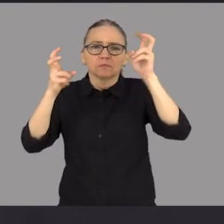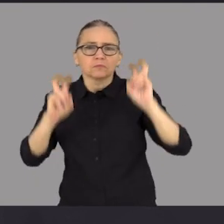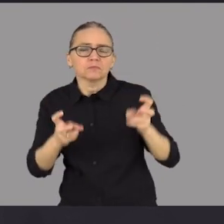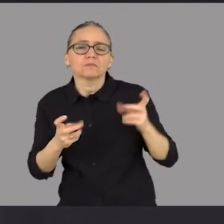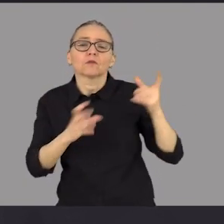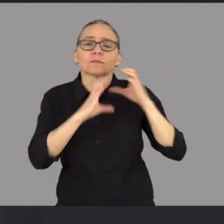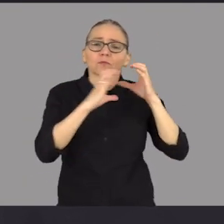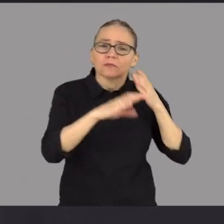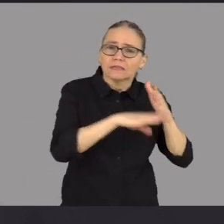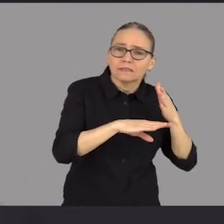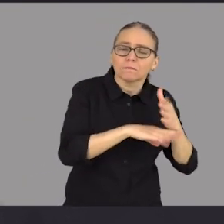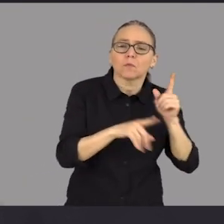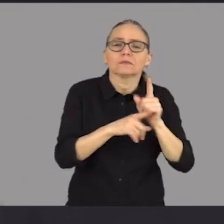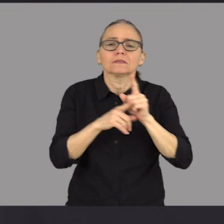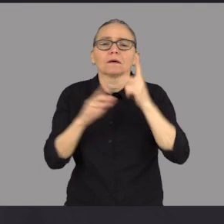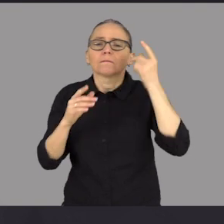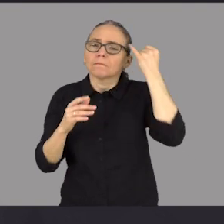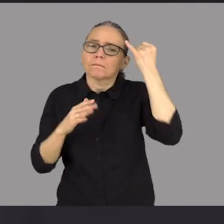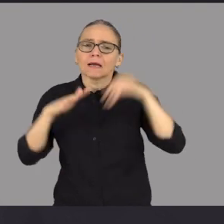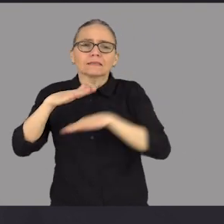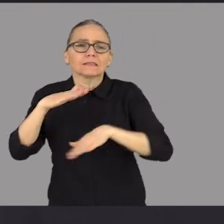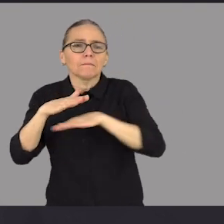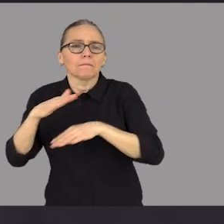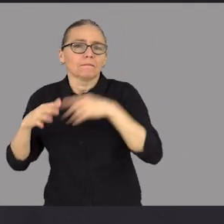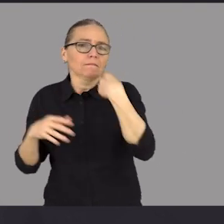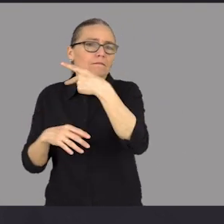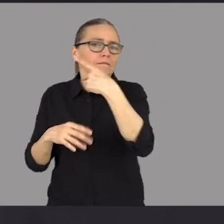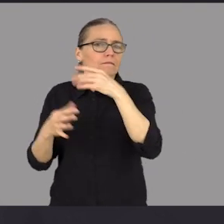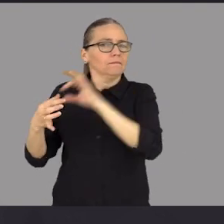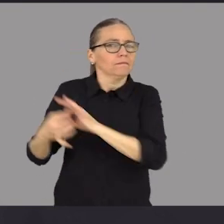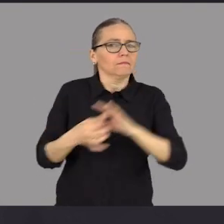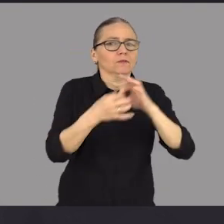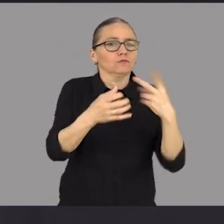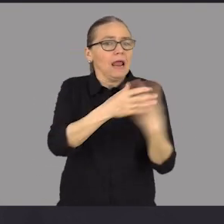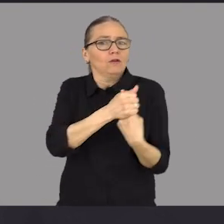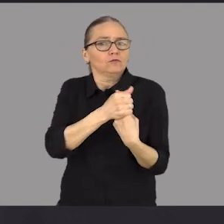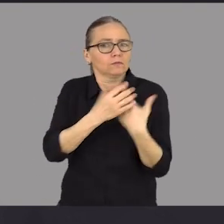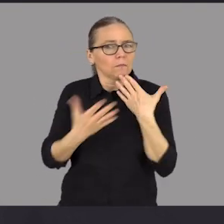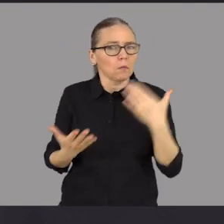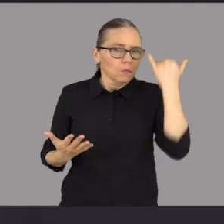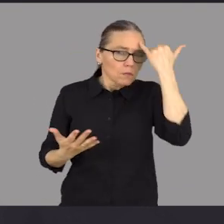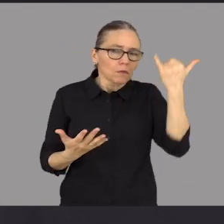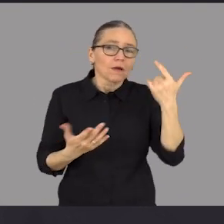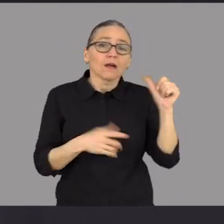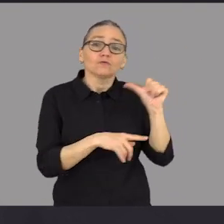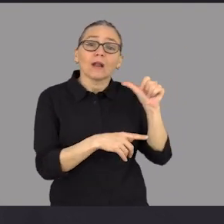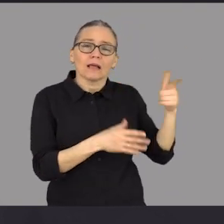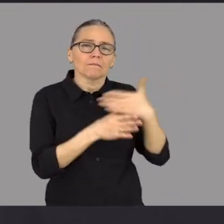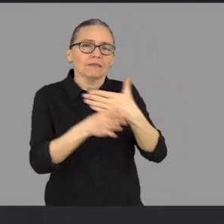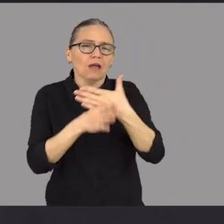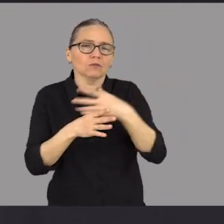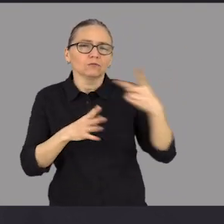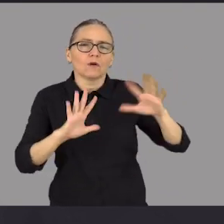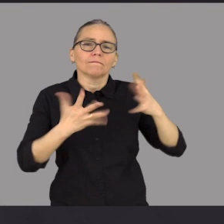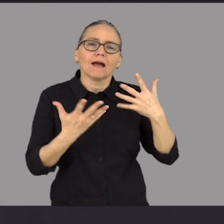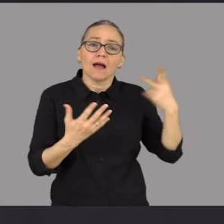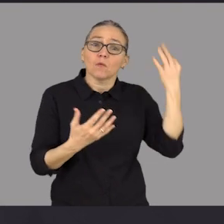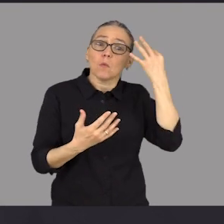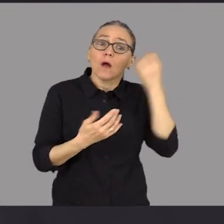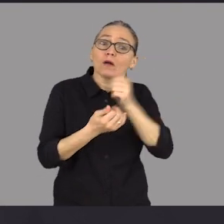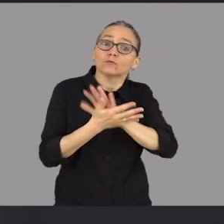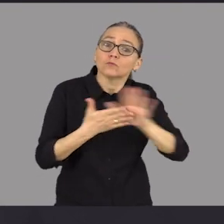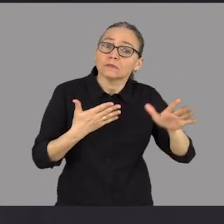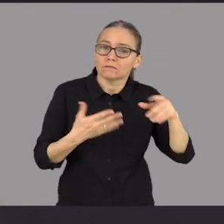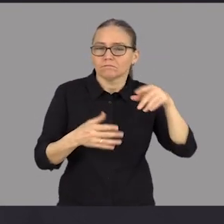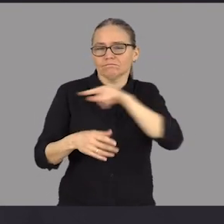are Accessible Communications and Guiding Principles for a Great Fit. Ashley will